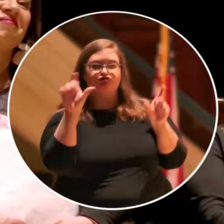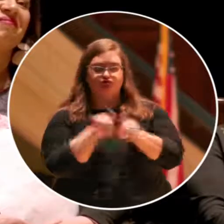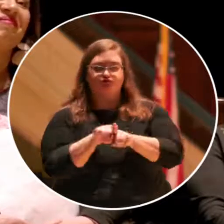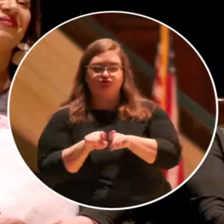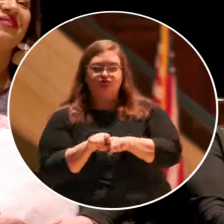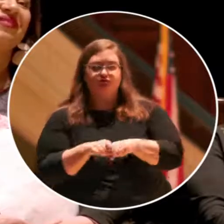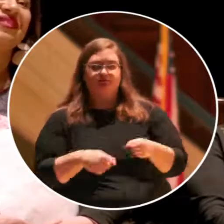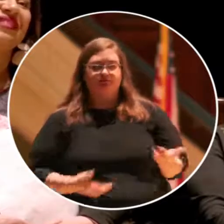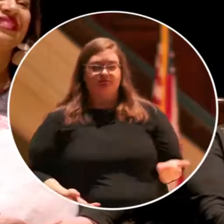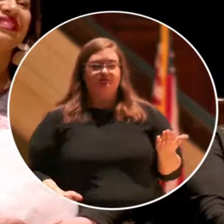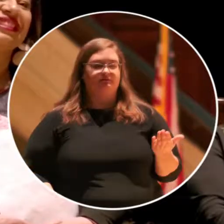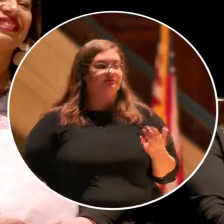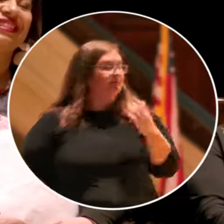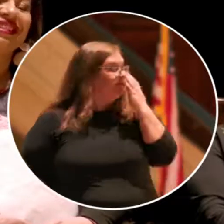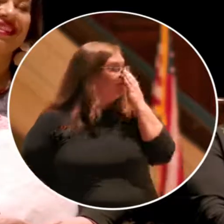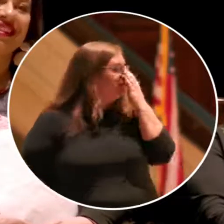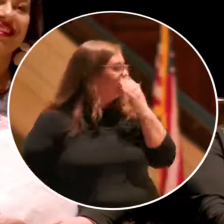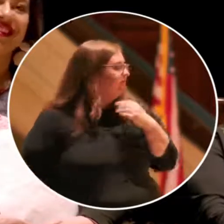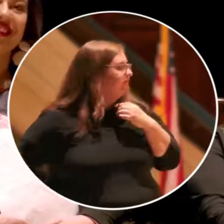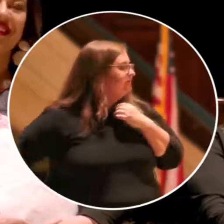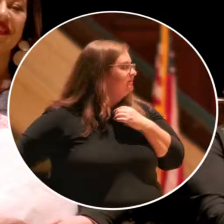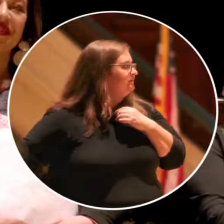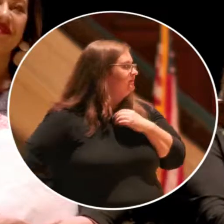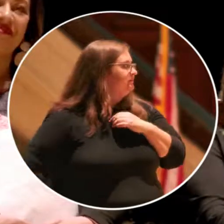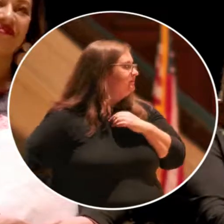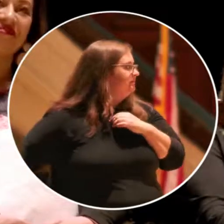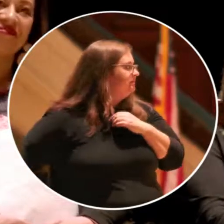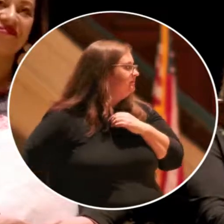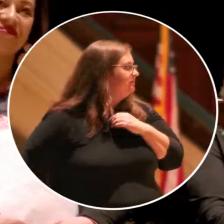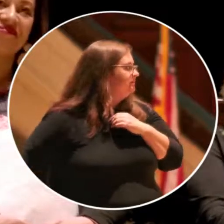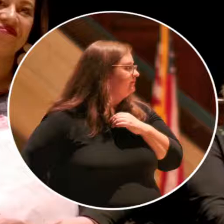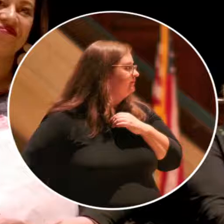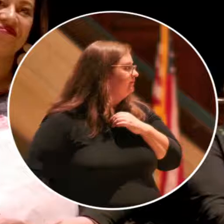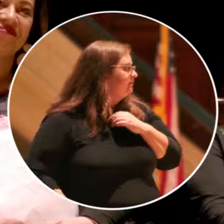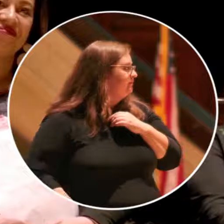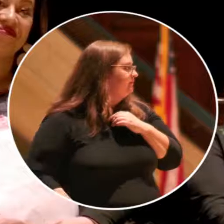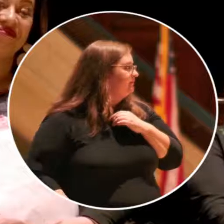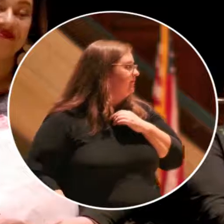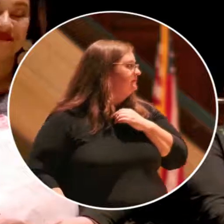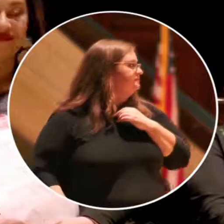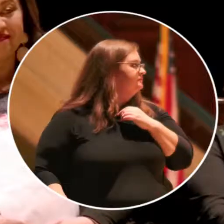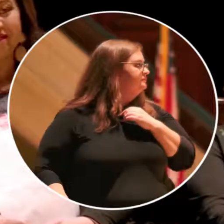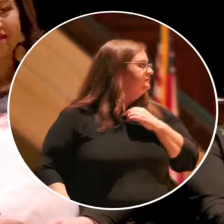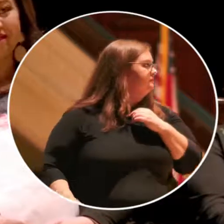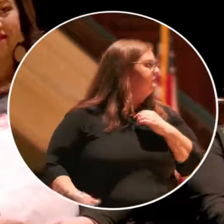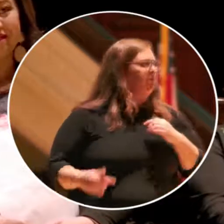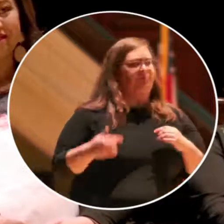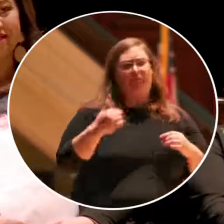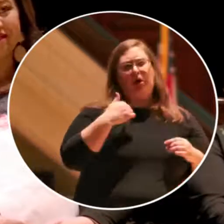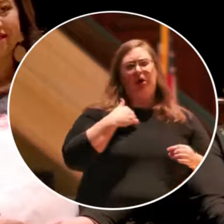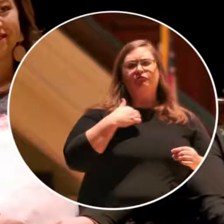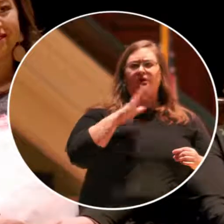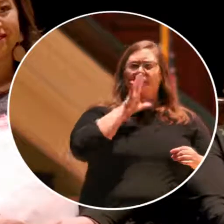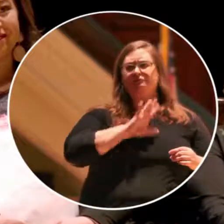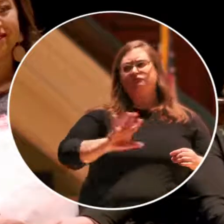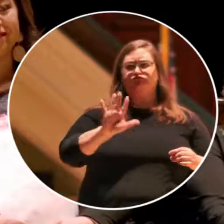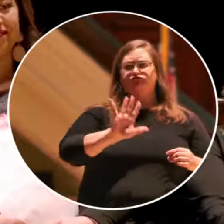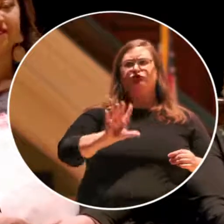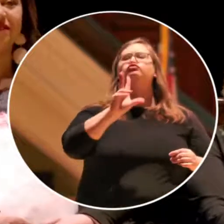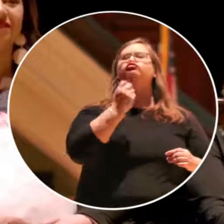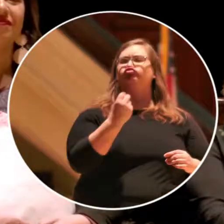pictures. And my father and stepmother had not yet had children, so I was under 12, and my stepmother and